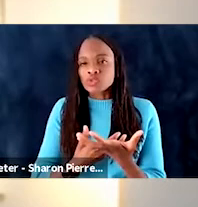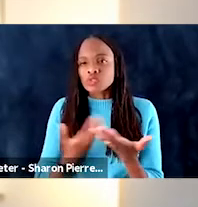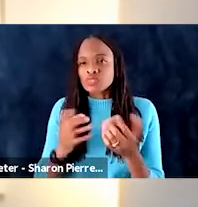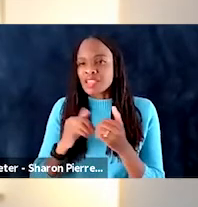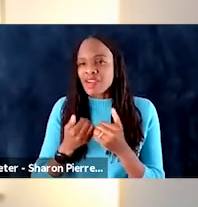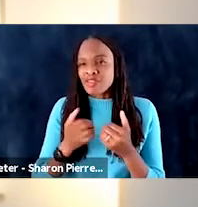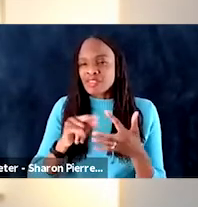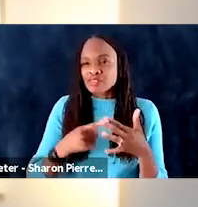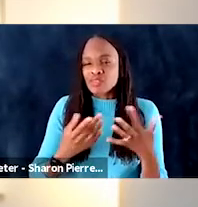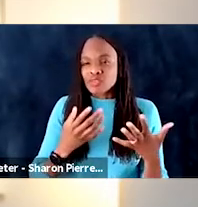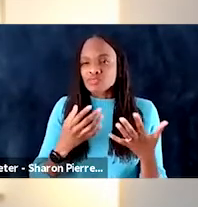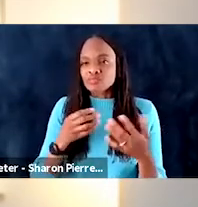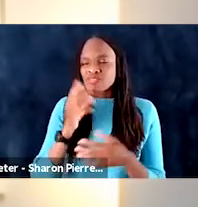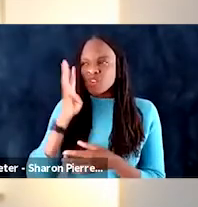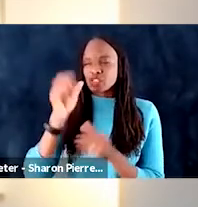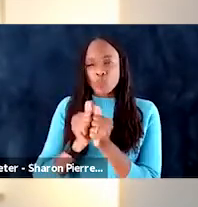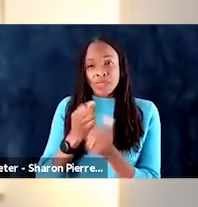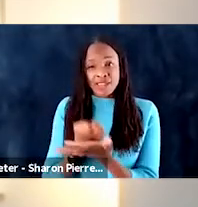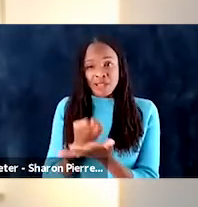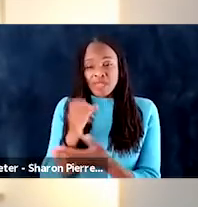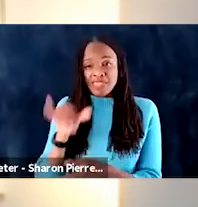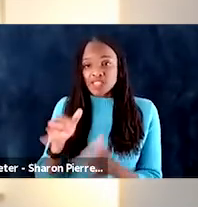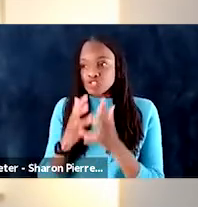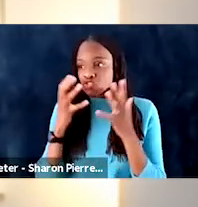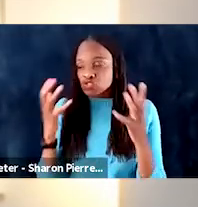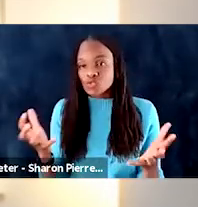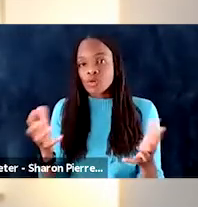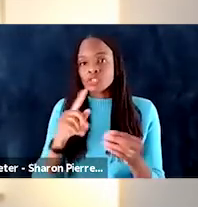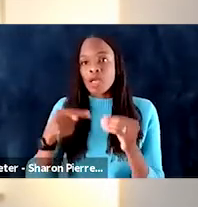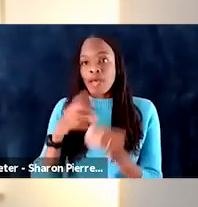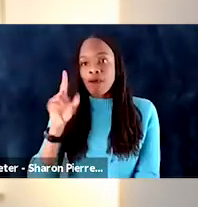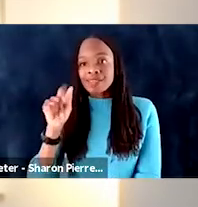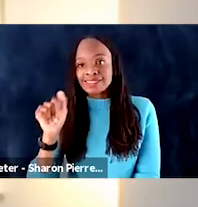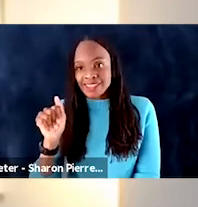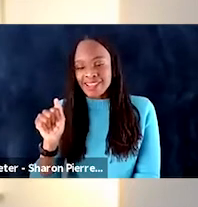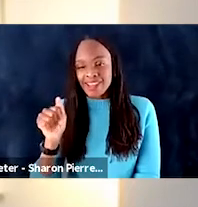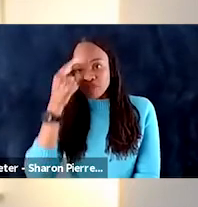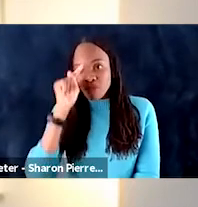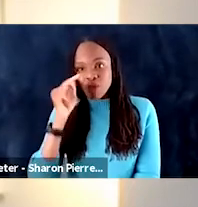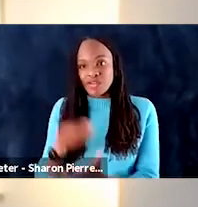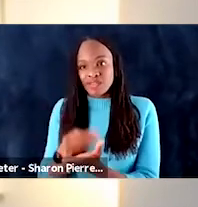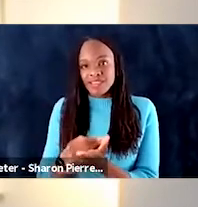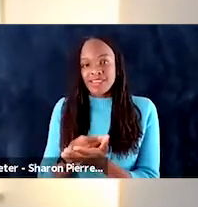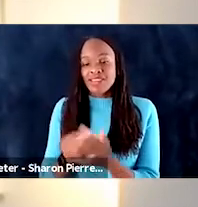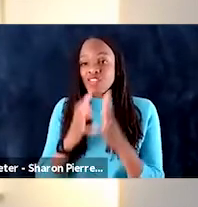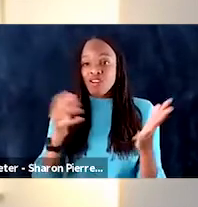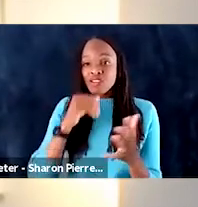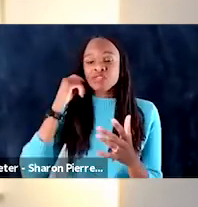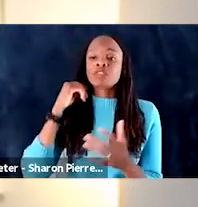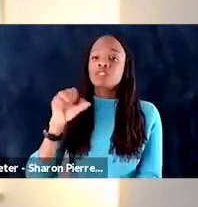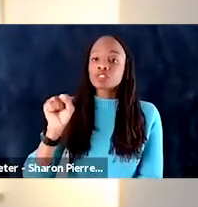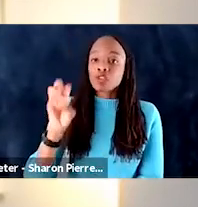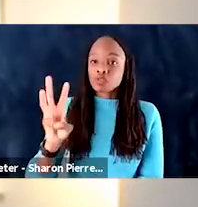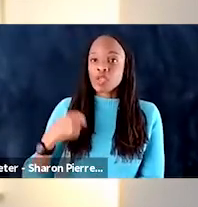creation of an economy that is so predicated on data as a commodity. A lot of the software that we've been